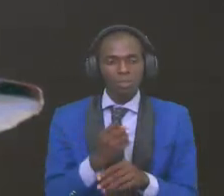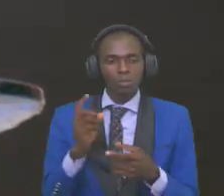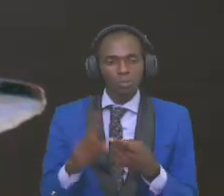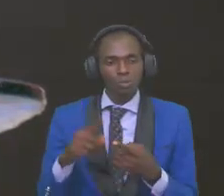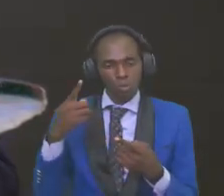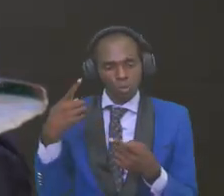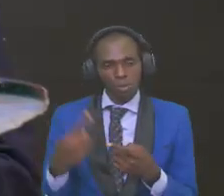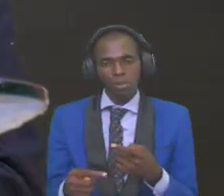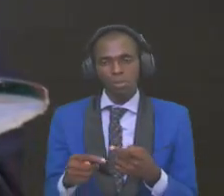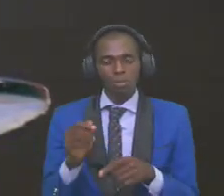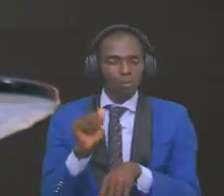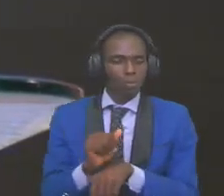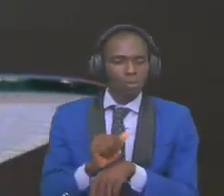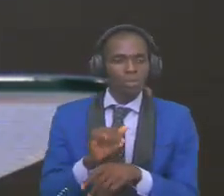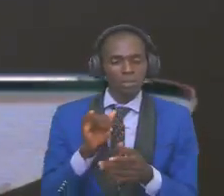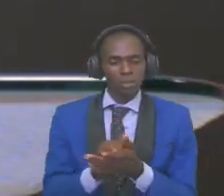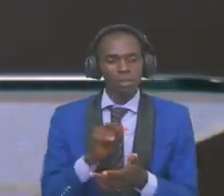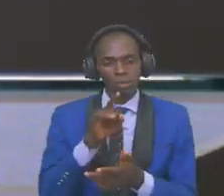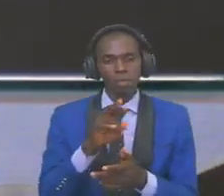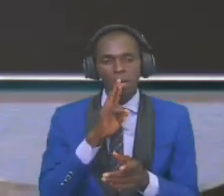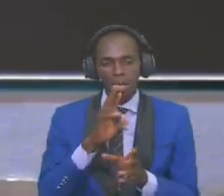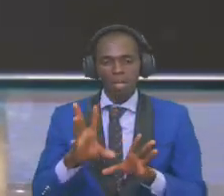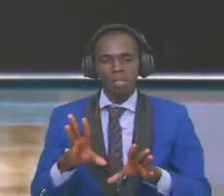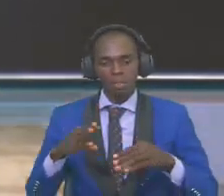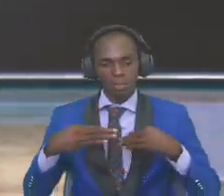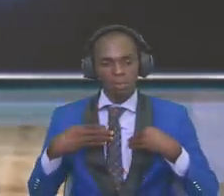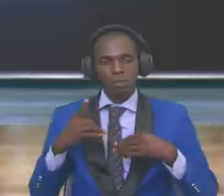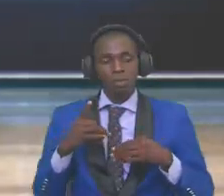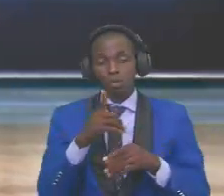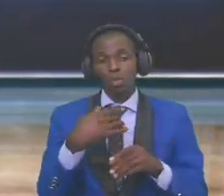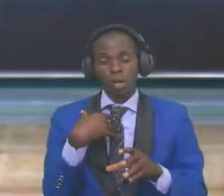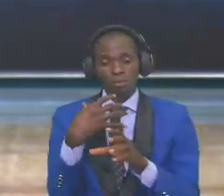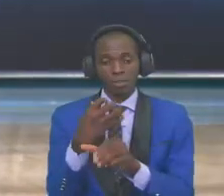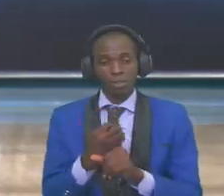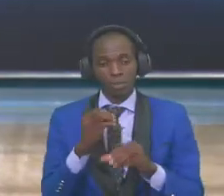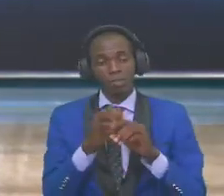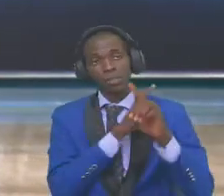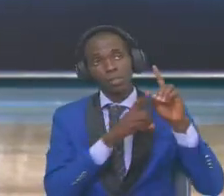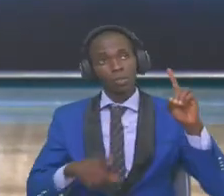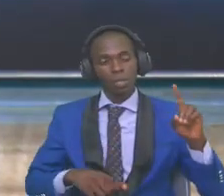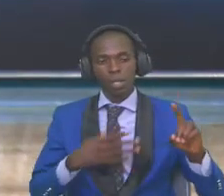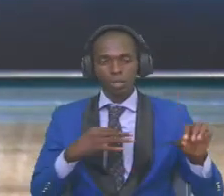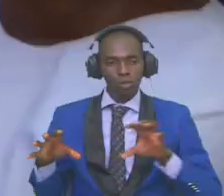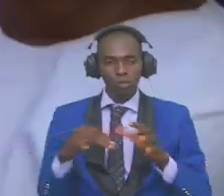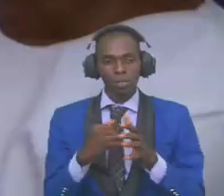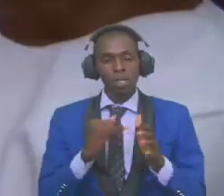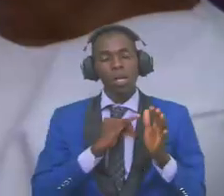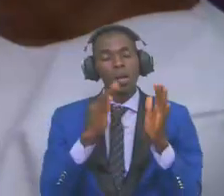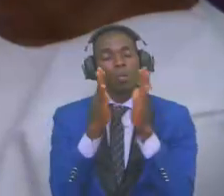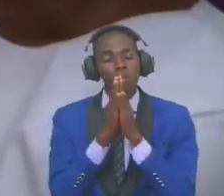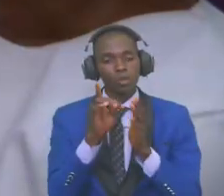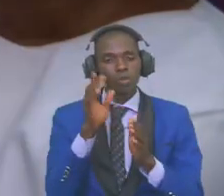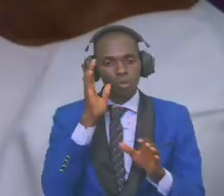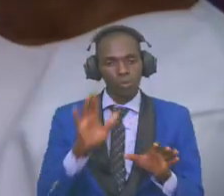thou hast received in the Lord, that thou fulfill it. I pray you'll fulfill your